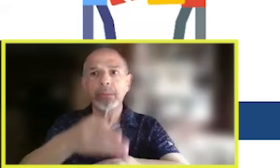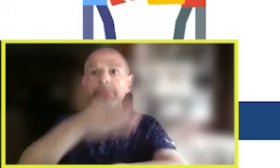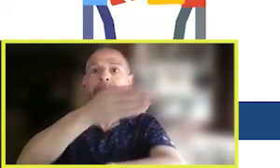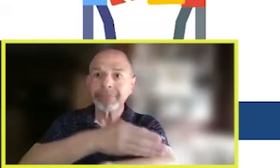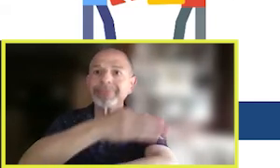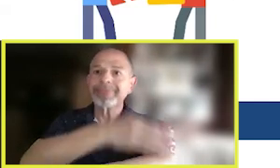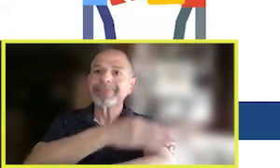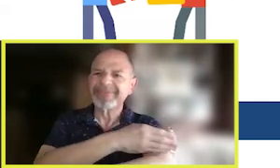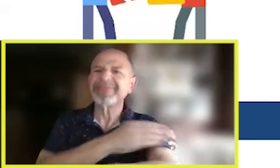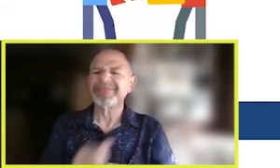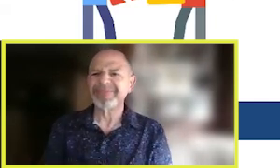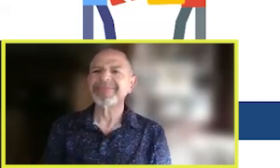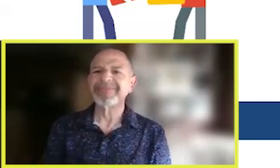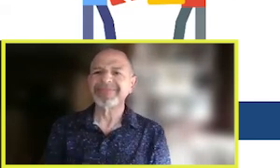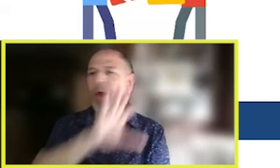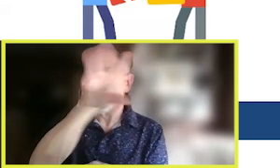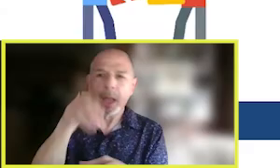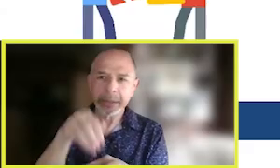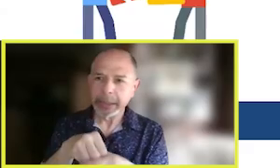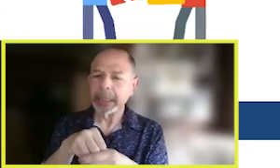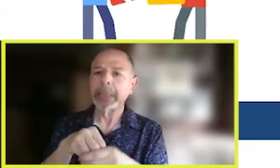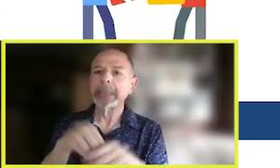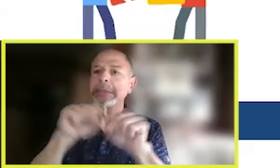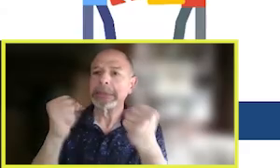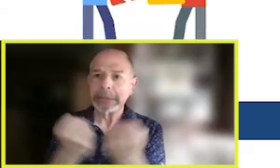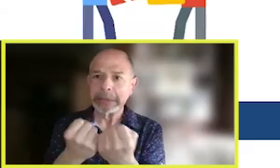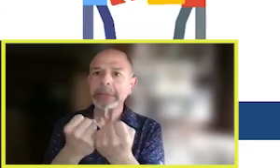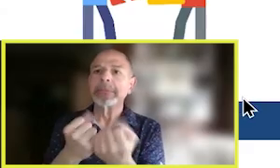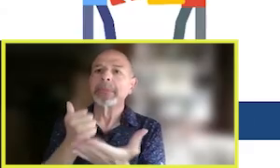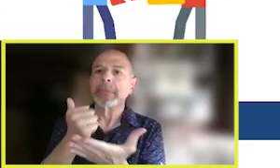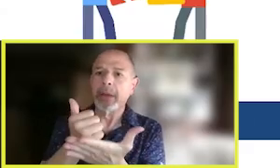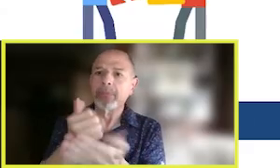being supported by a conflict-free case manager.